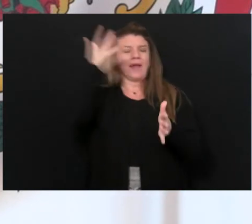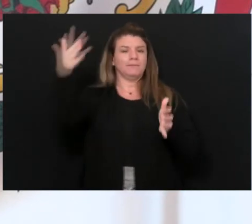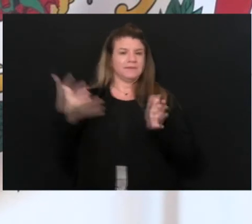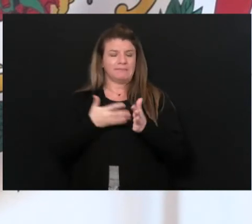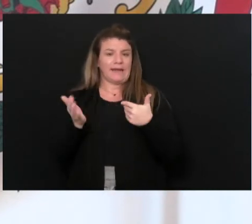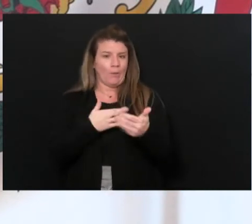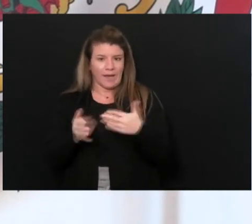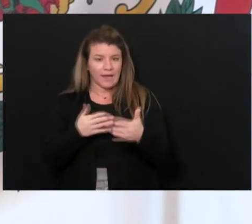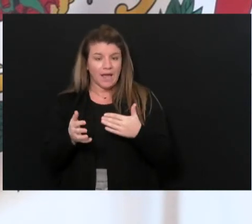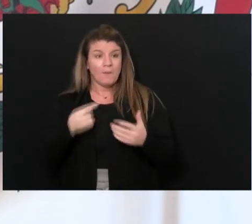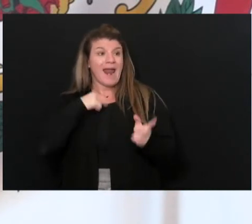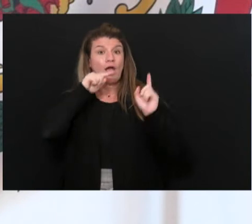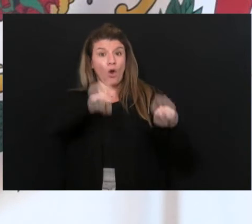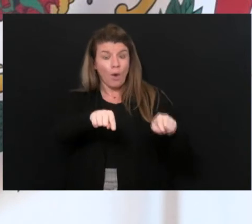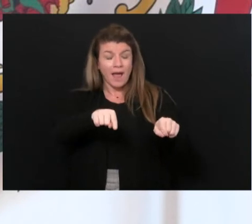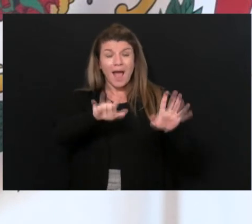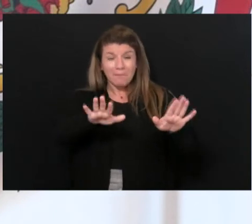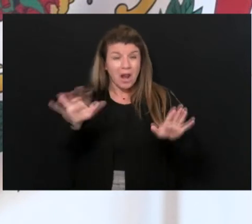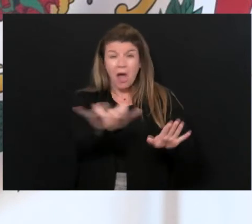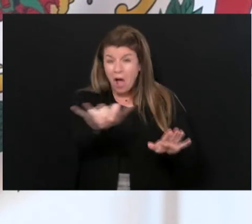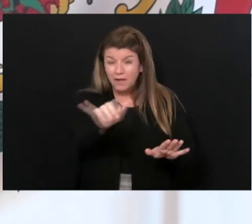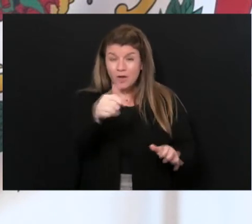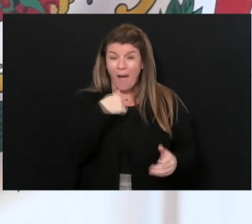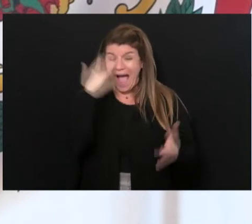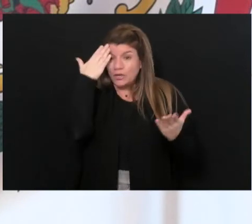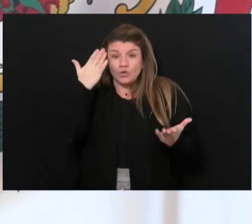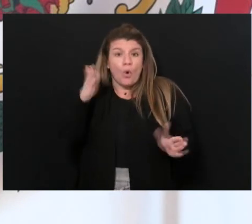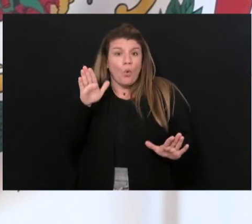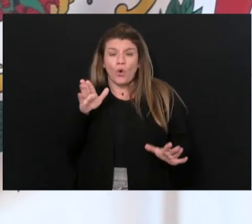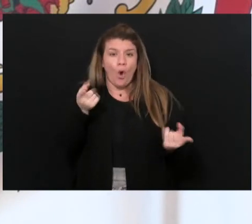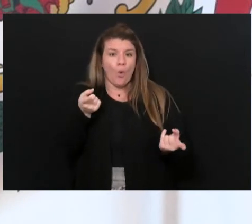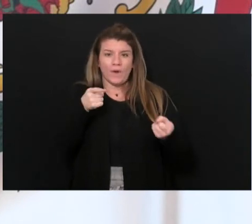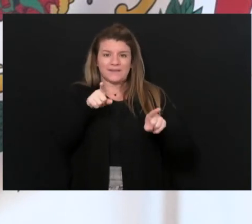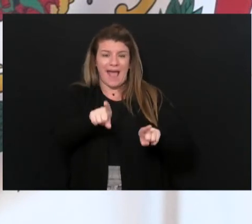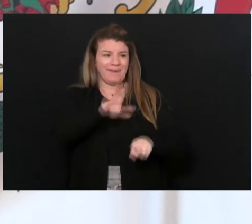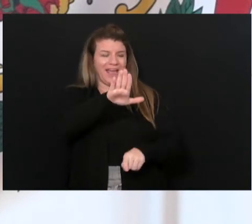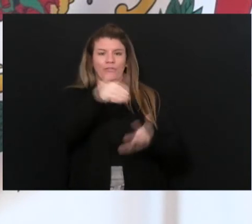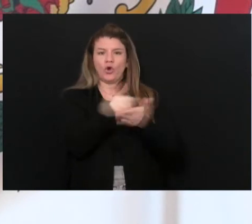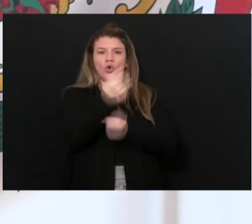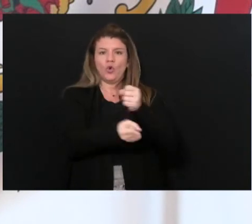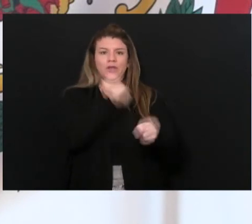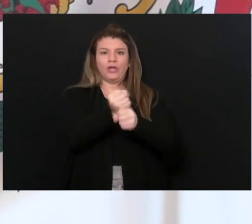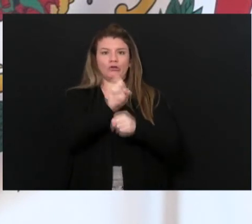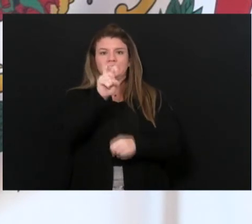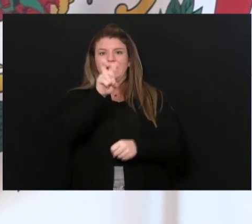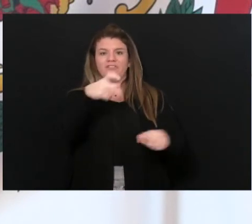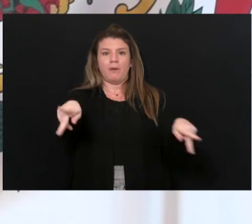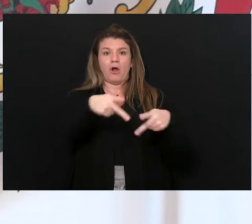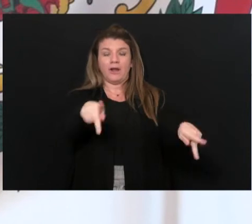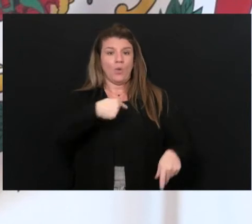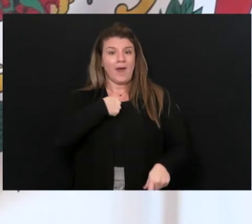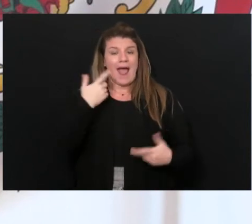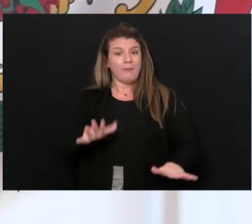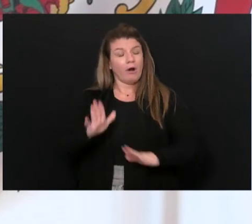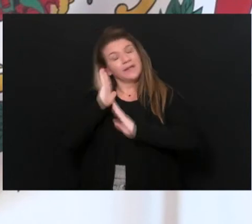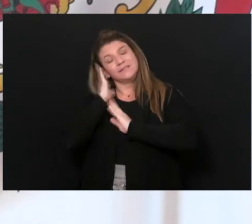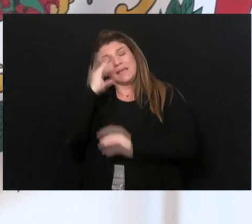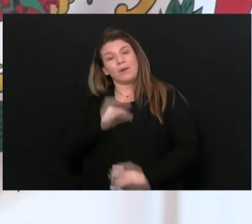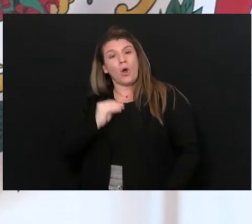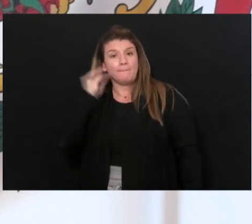place. And on top of that, I surely don't know what's going on at the New Year's Eve celebration when I'm laying in the bed at my house